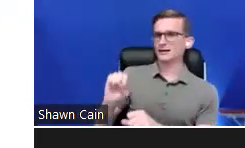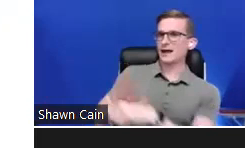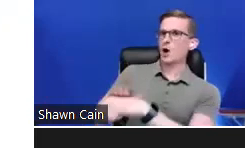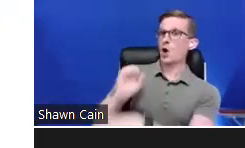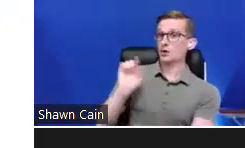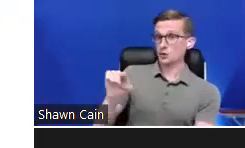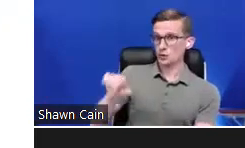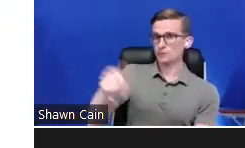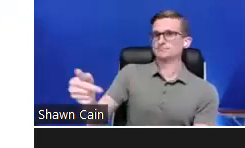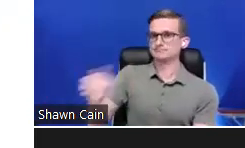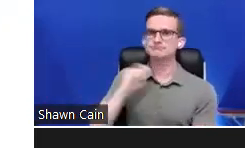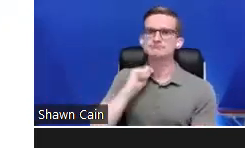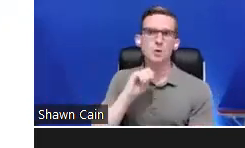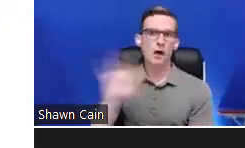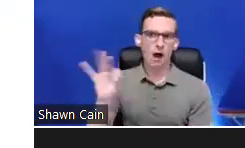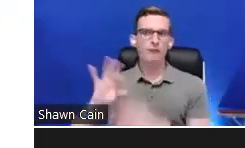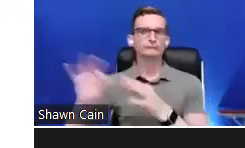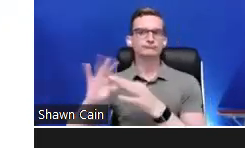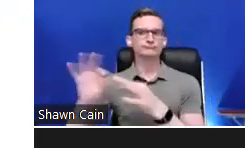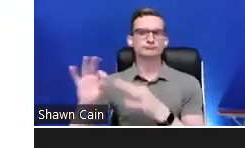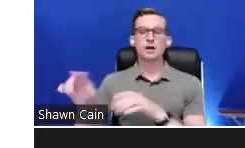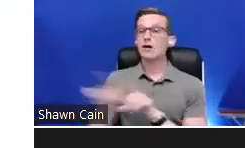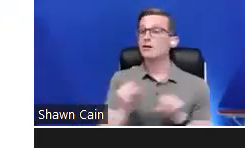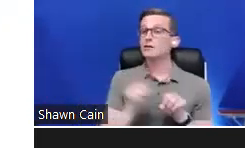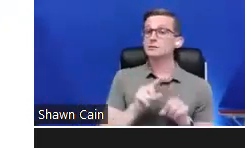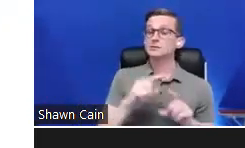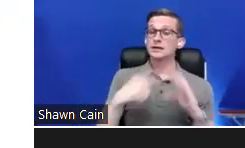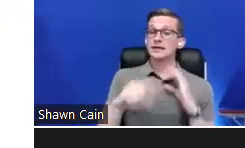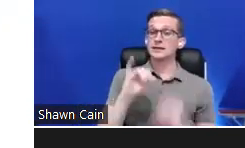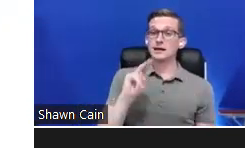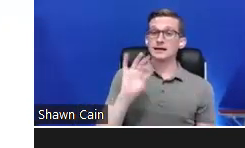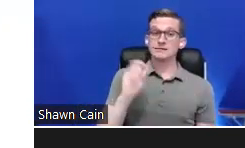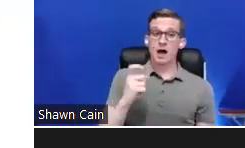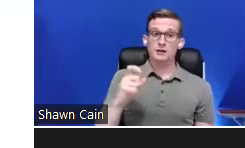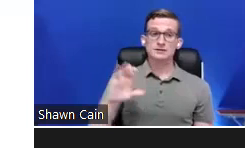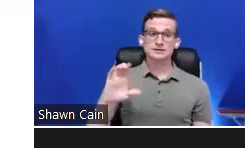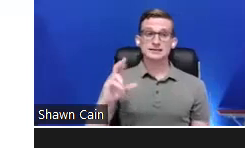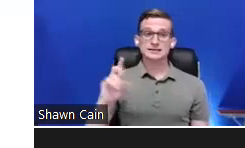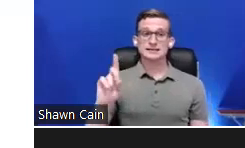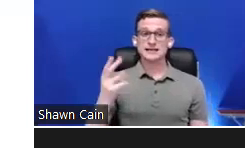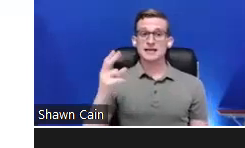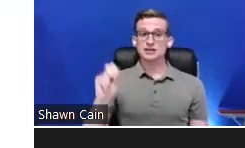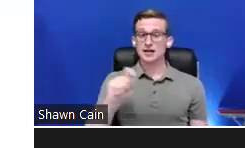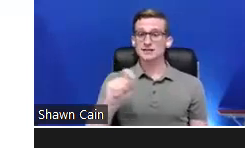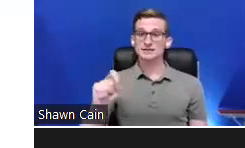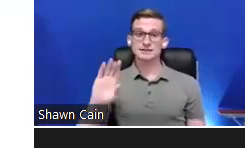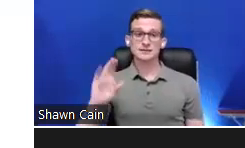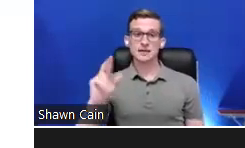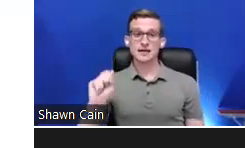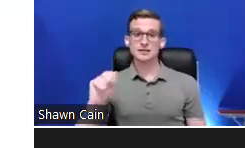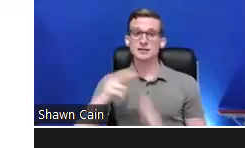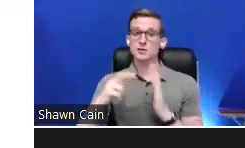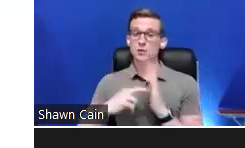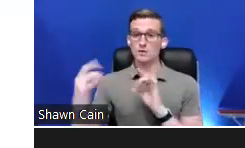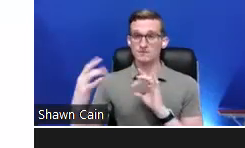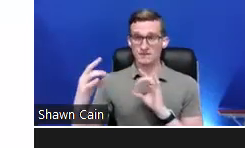have our email inbox, the CDHS BHA rule feedback that we monitor daily, a Google form survey